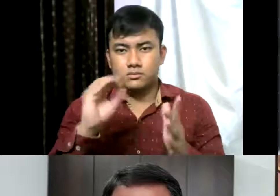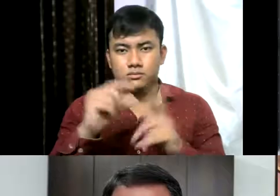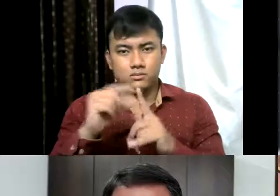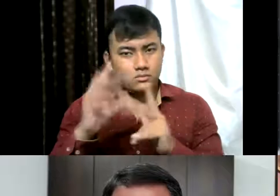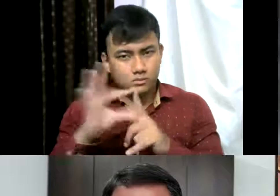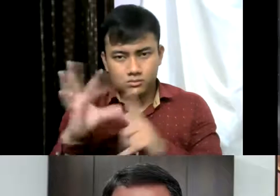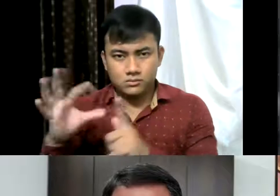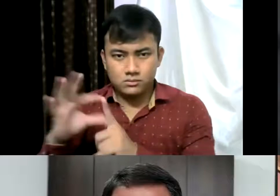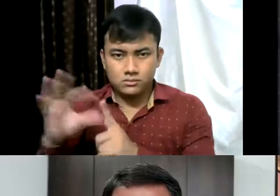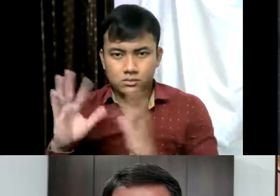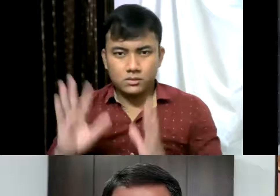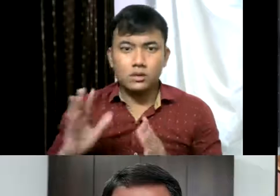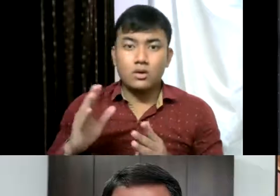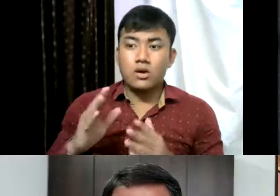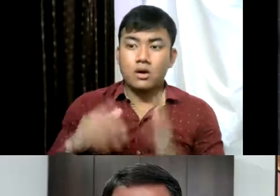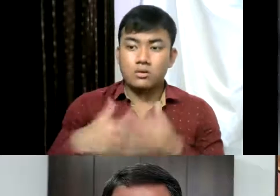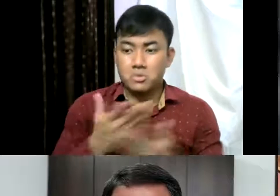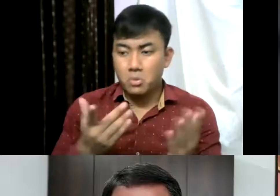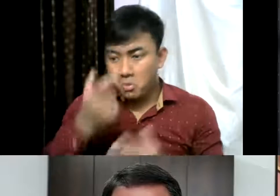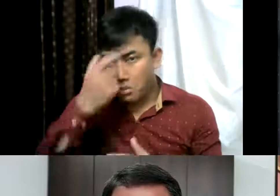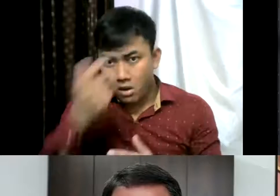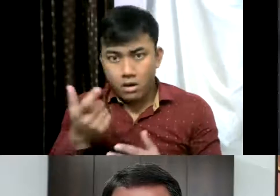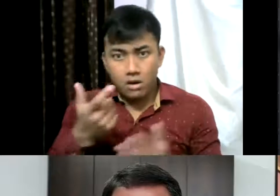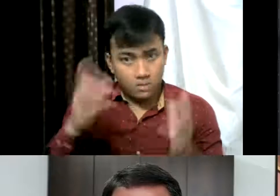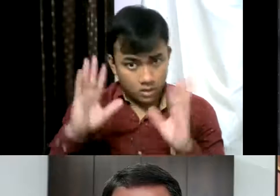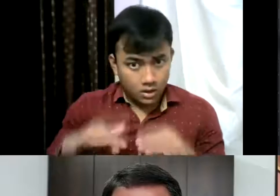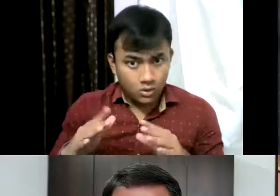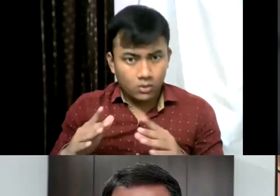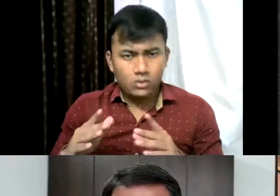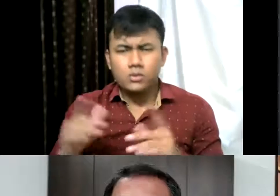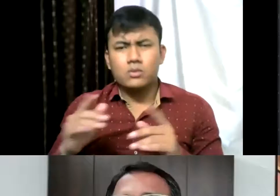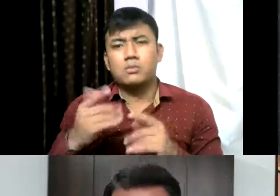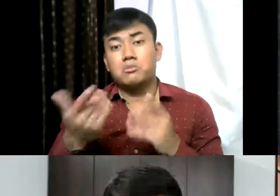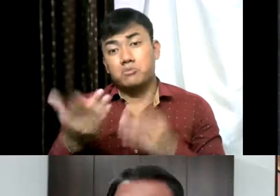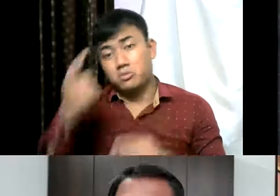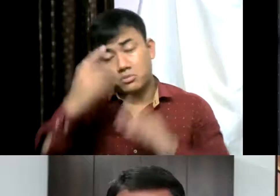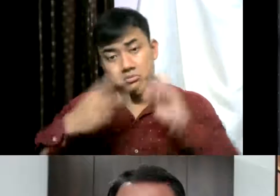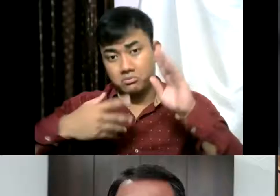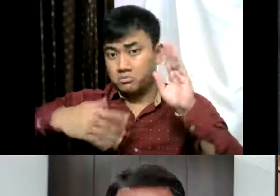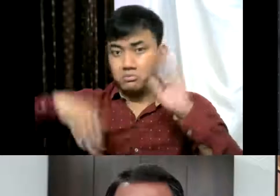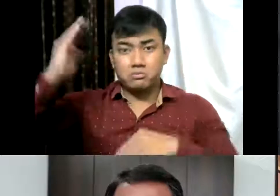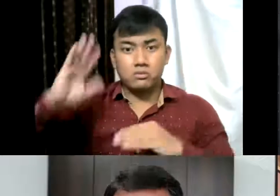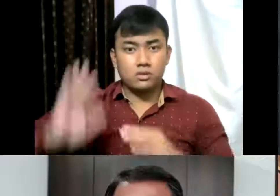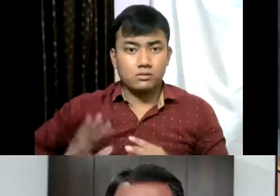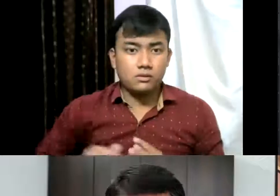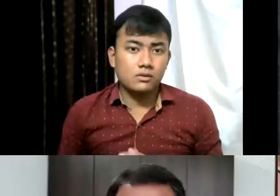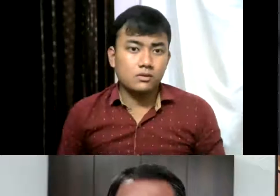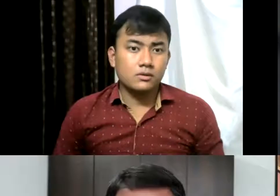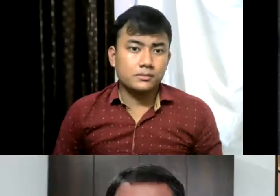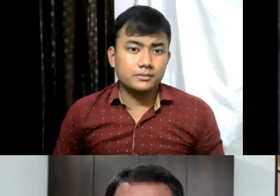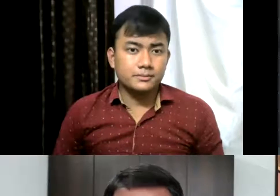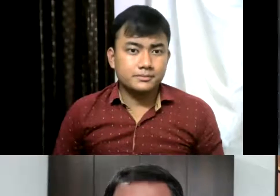are the risk and the consequence of them being outed, exposed, is much higher in a very general sense,